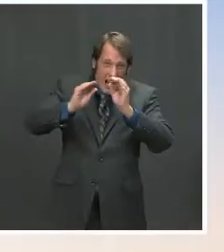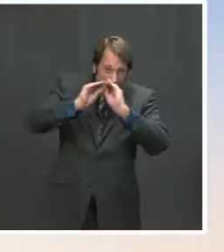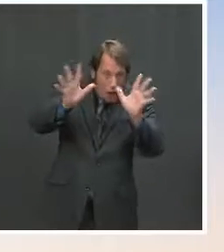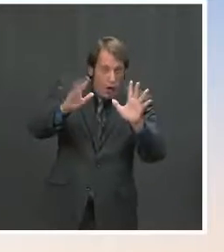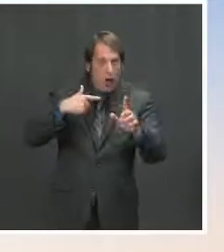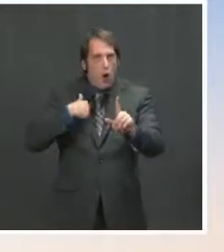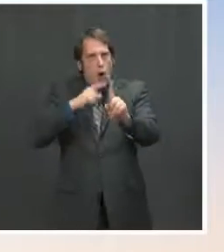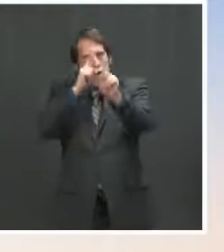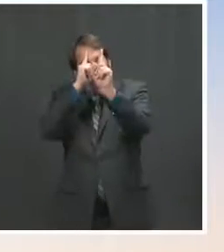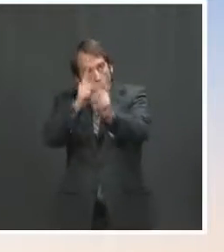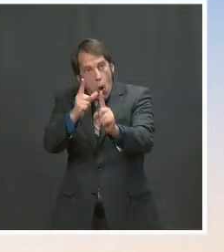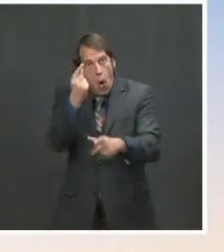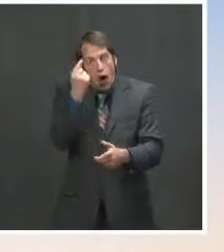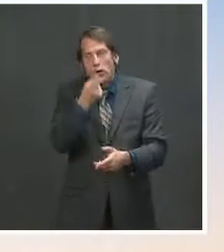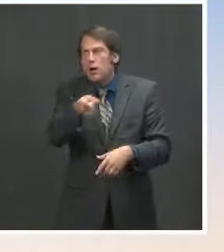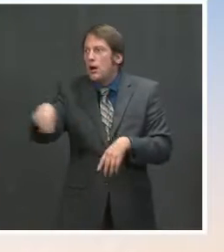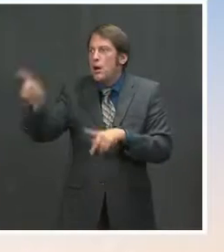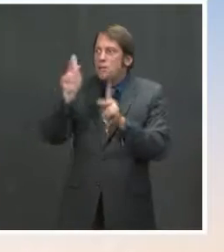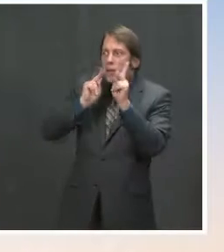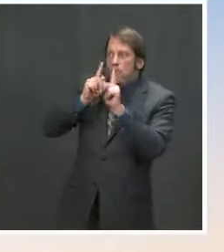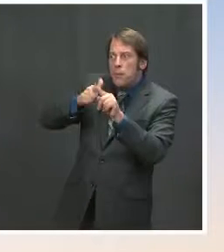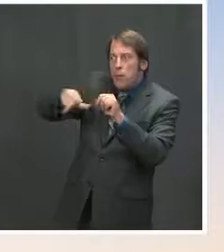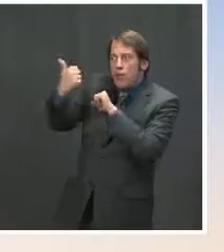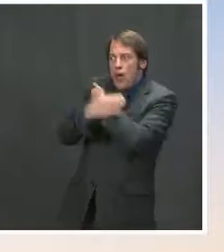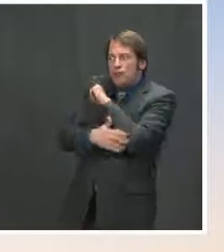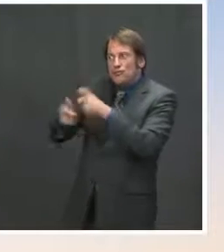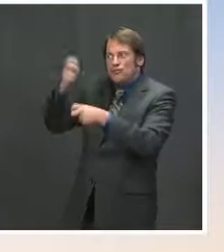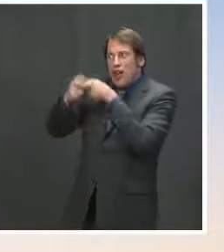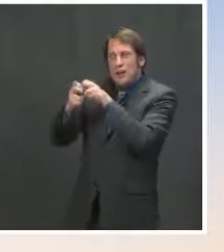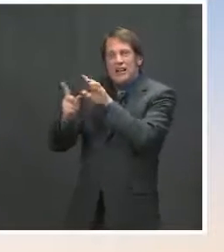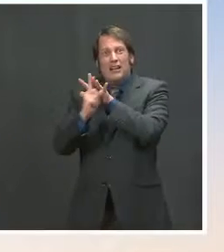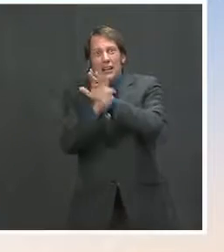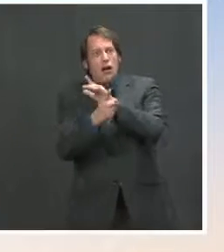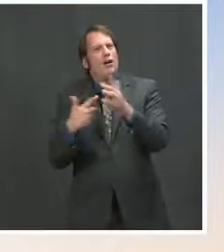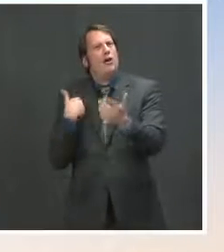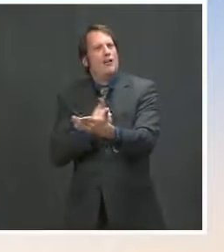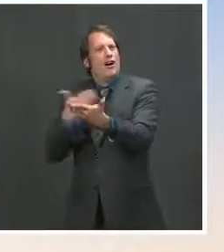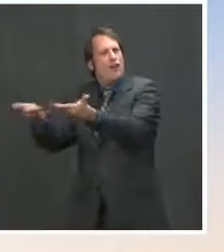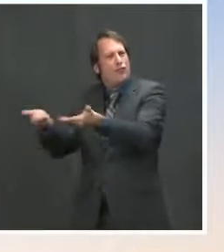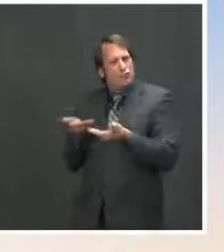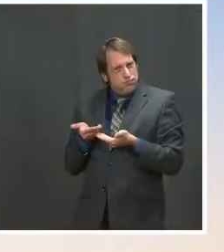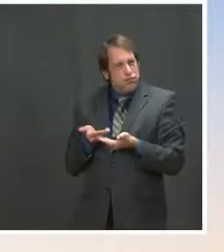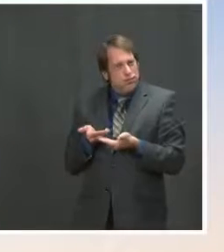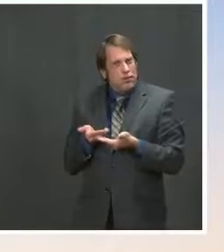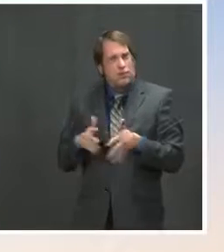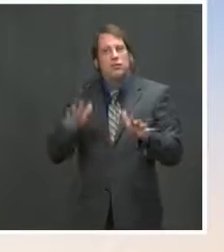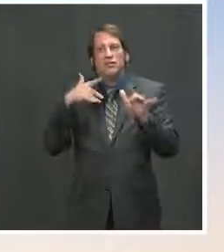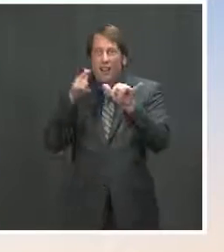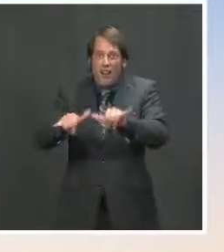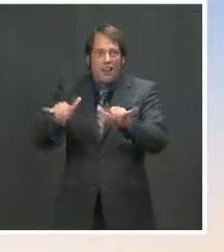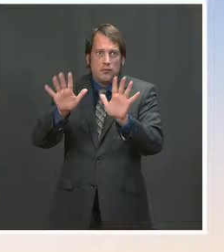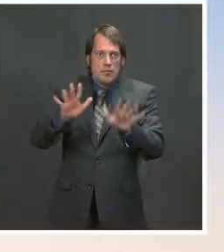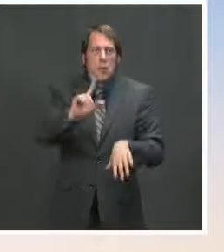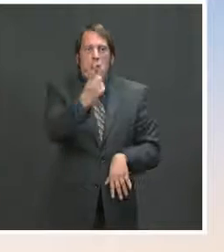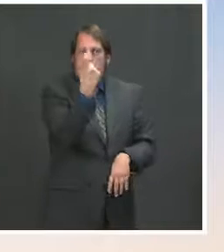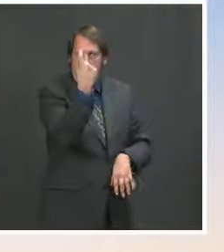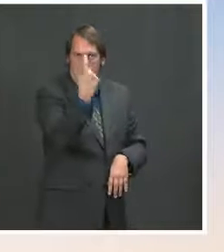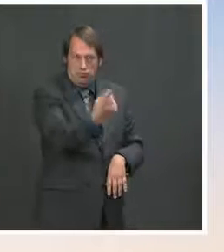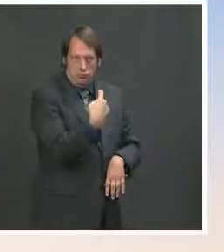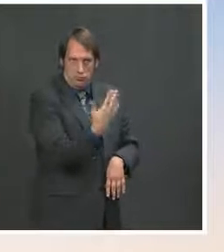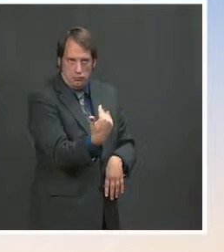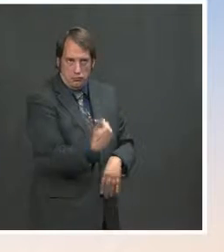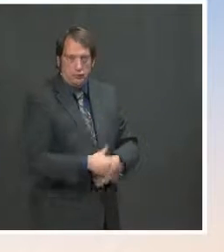more refugees and we remain committed to our goal. And I have one more question. Sure. President Biden over the weekend